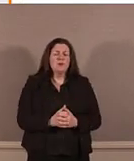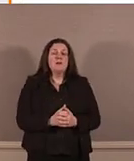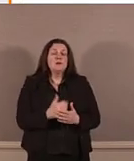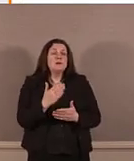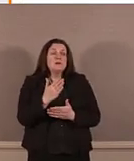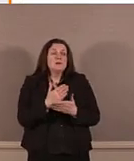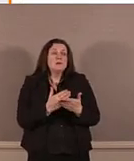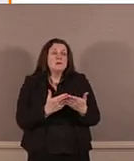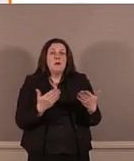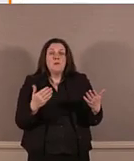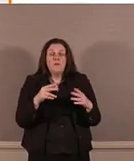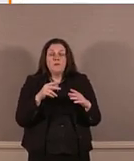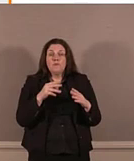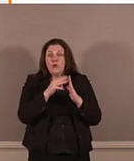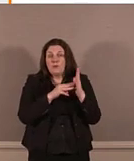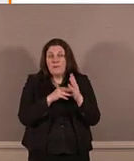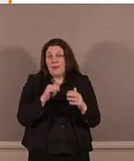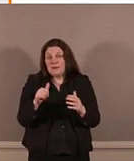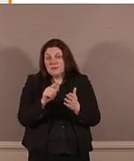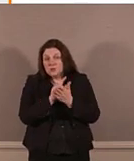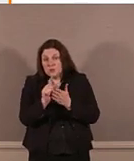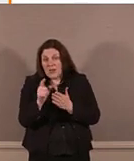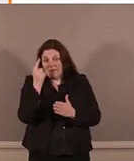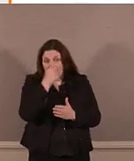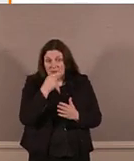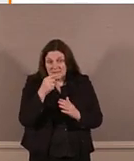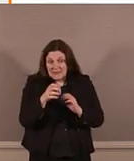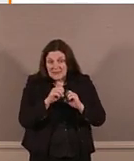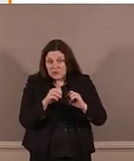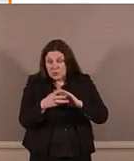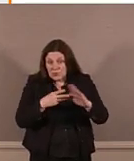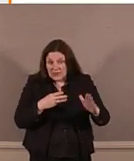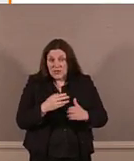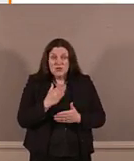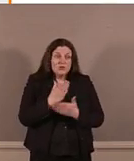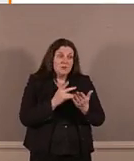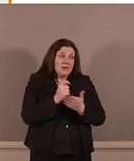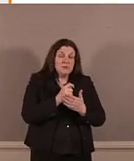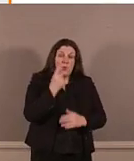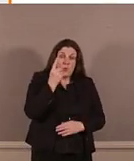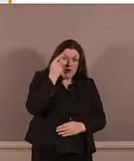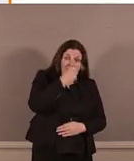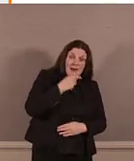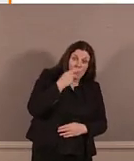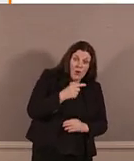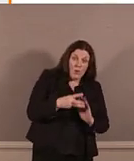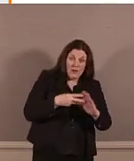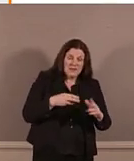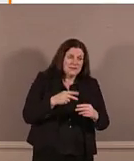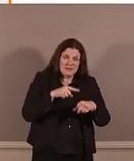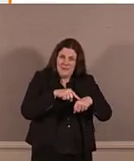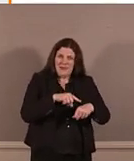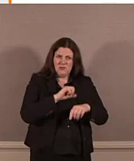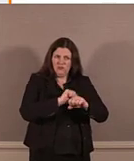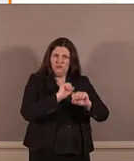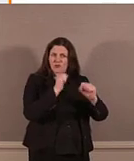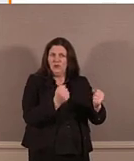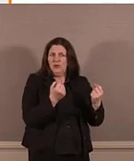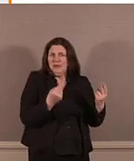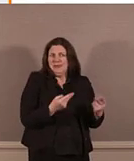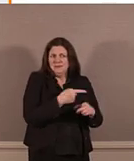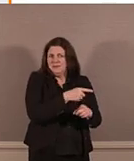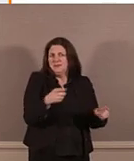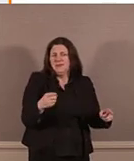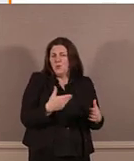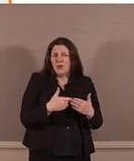be, 12 hours a week. Some of them might be 1 hour a week, depending on your particular need. So I'm delighted that these